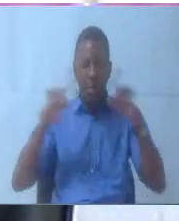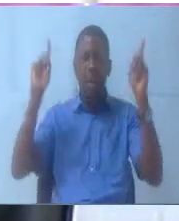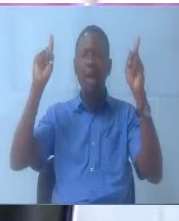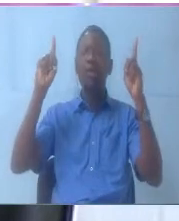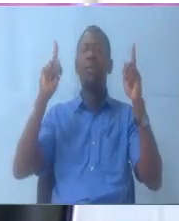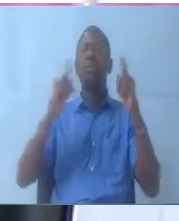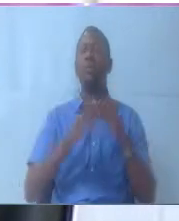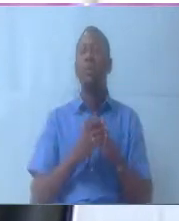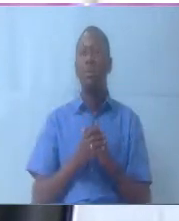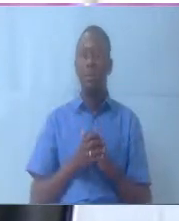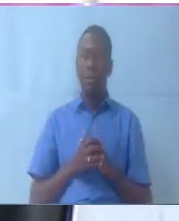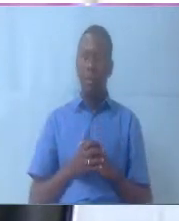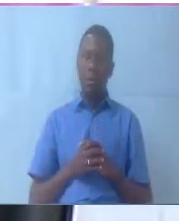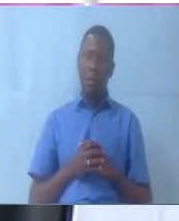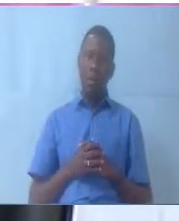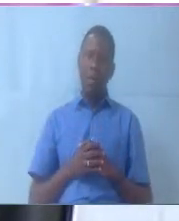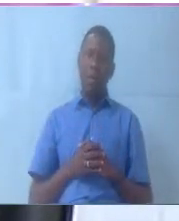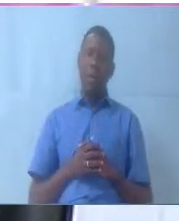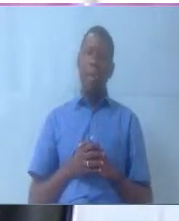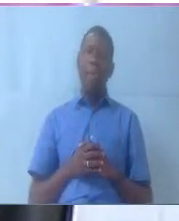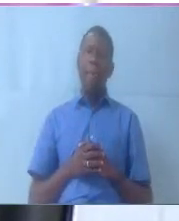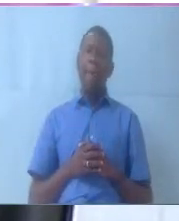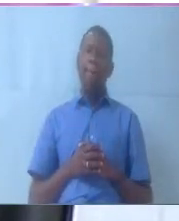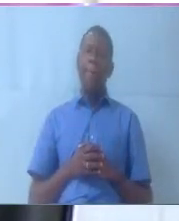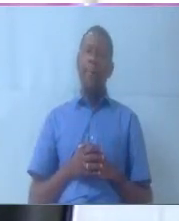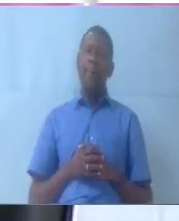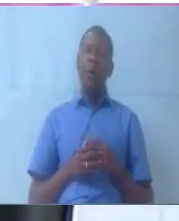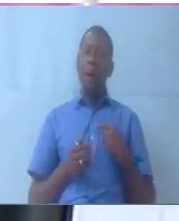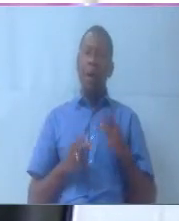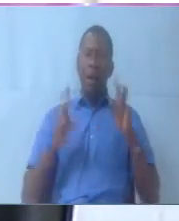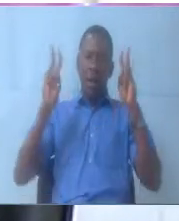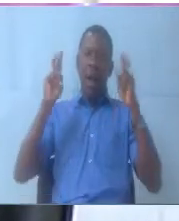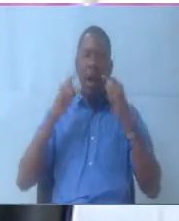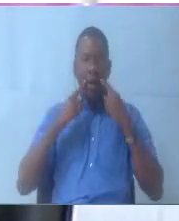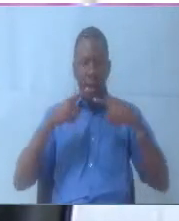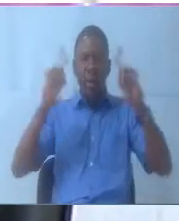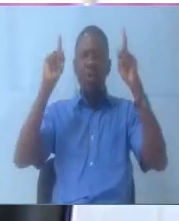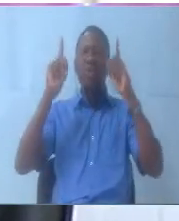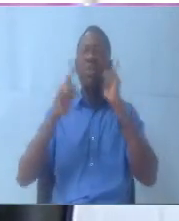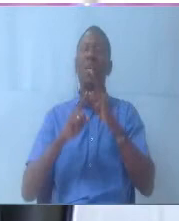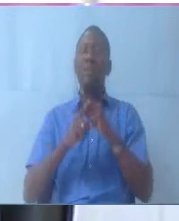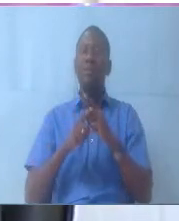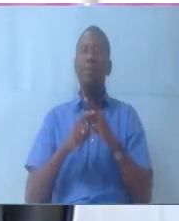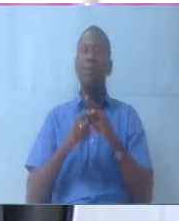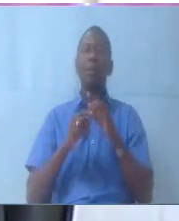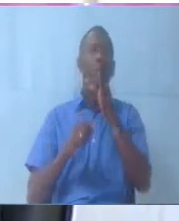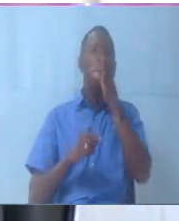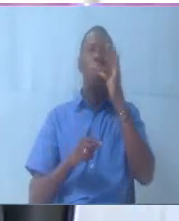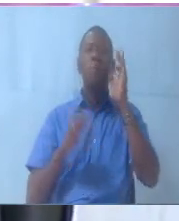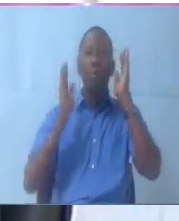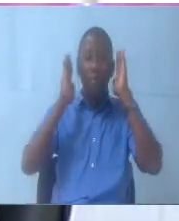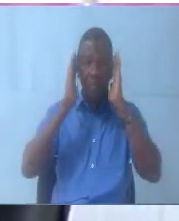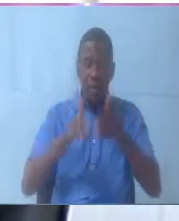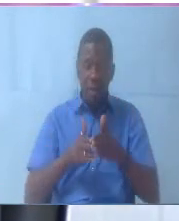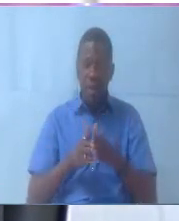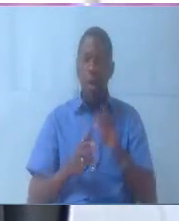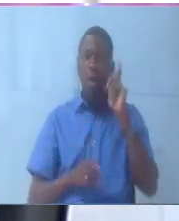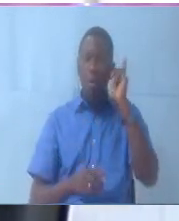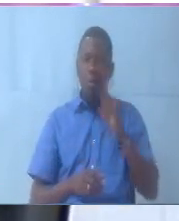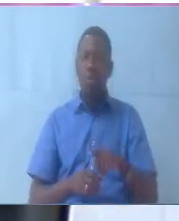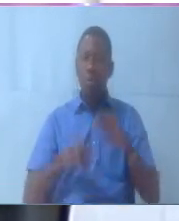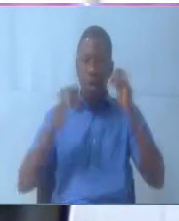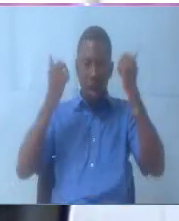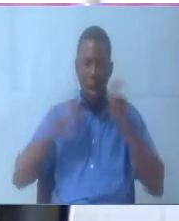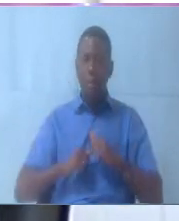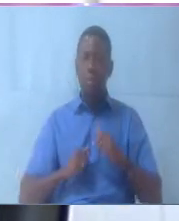Jammeh ay kangole kuma kangole fonung that Idul Fitri ko sunkari salo should be performed on a particular date. ay